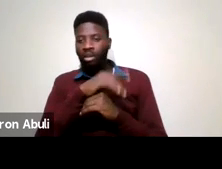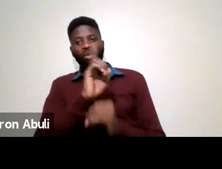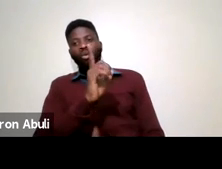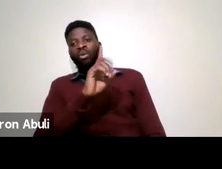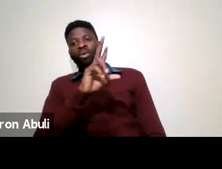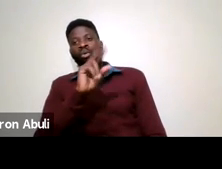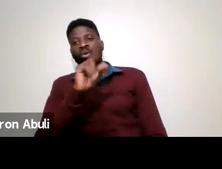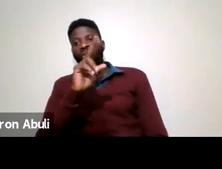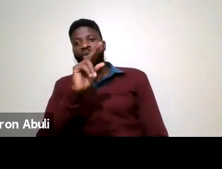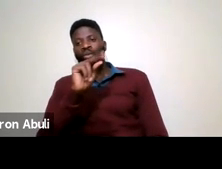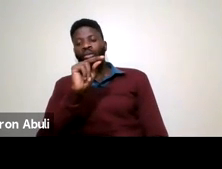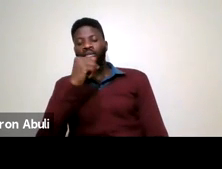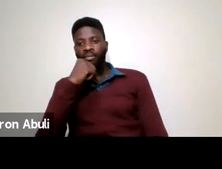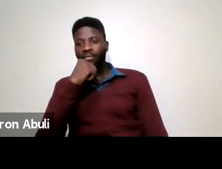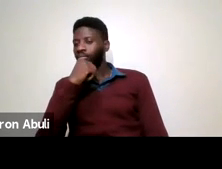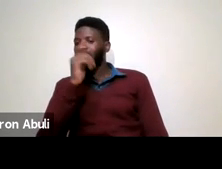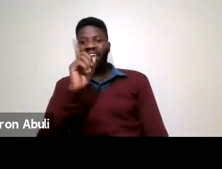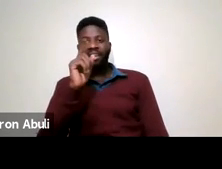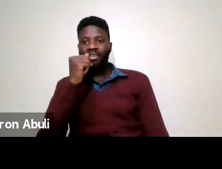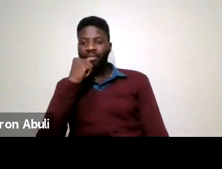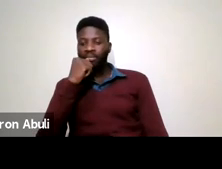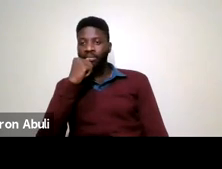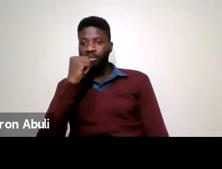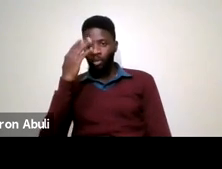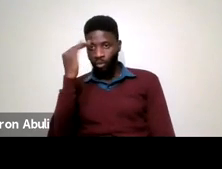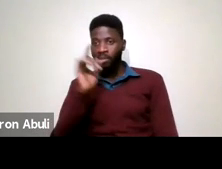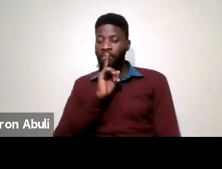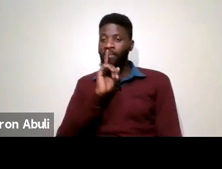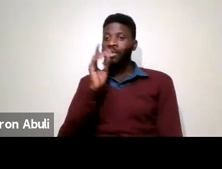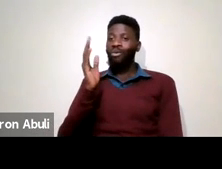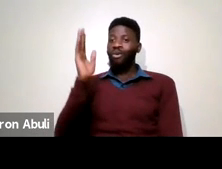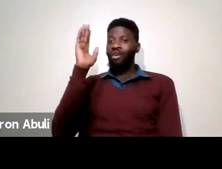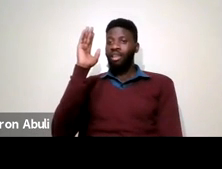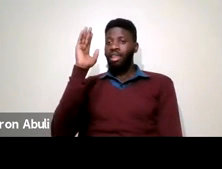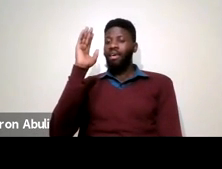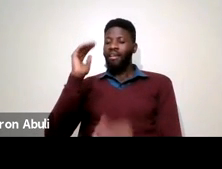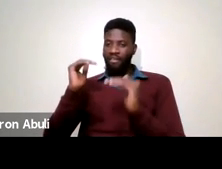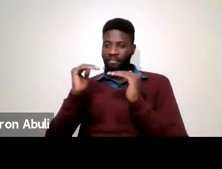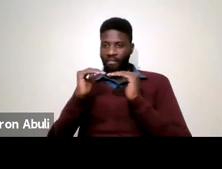No. Because they say God is fair and honest and just.